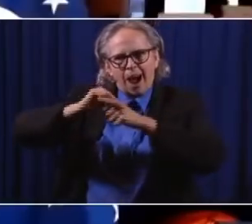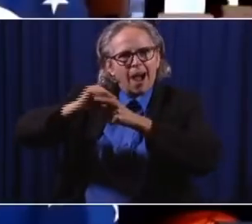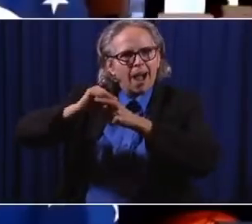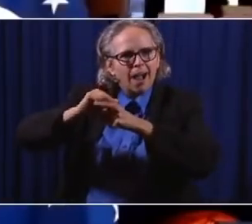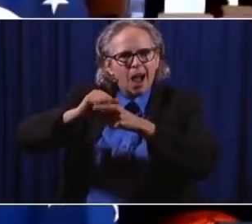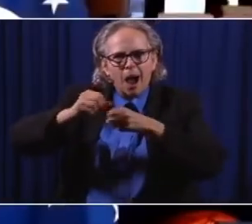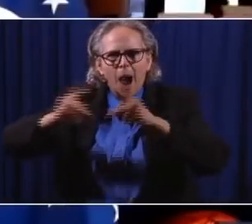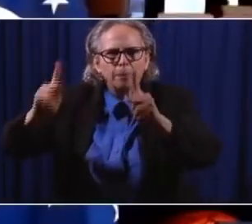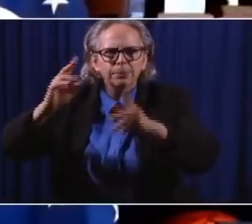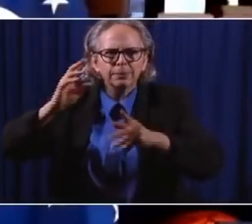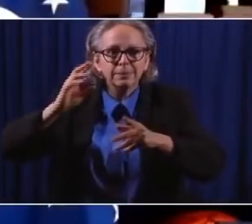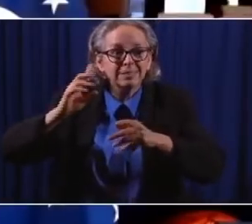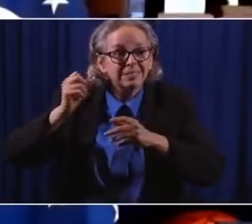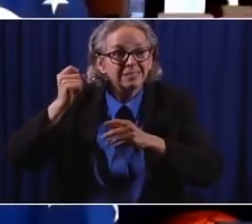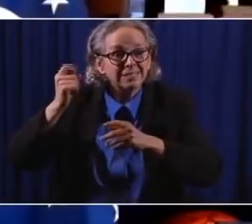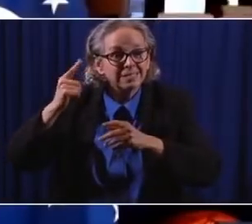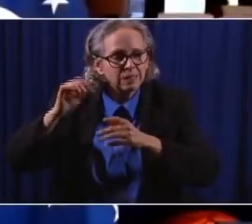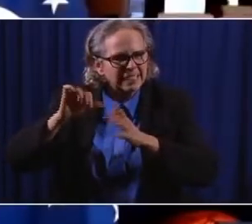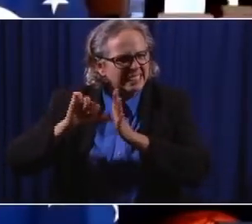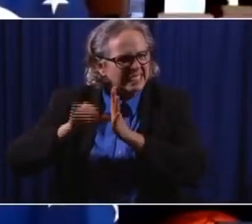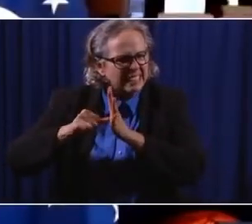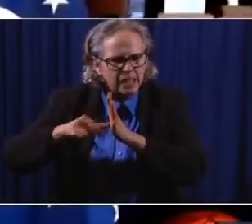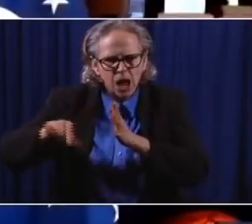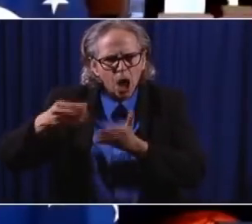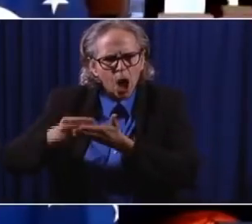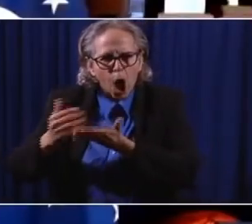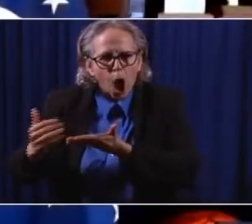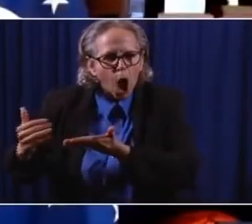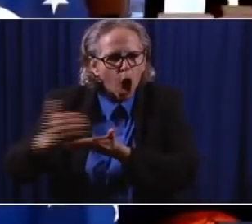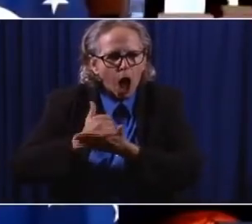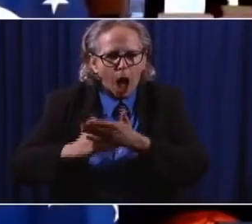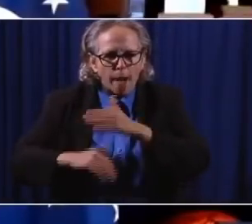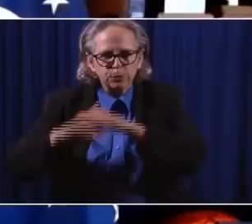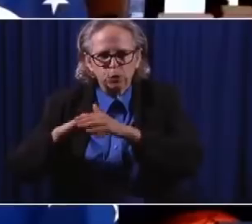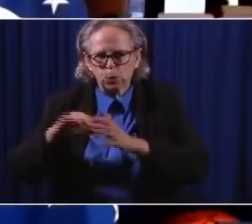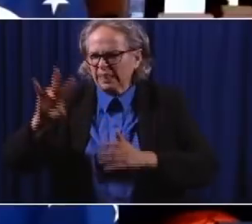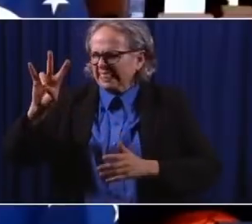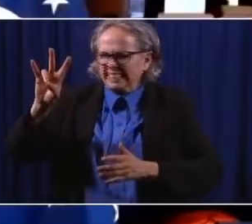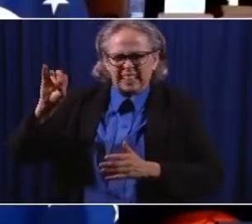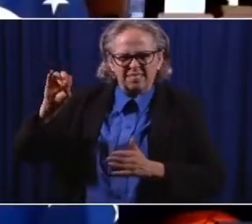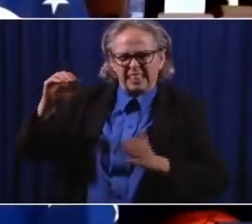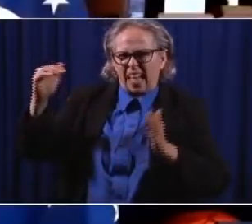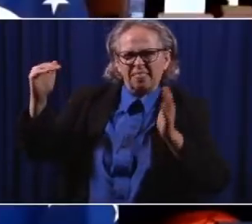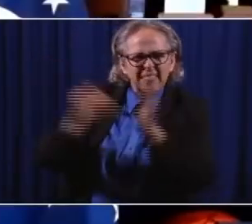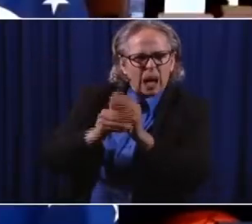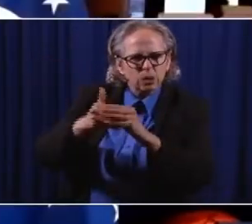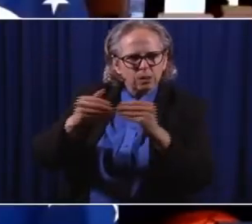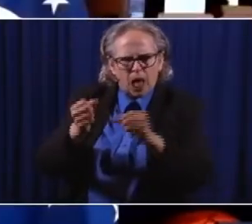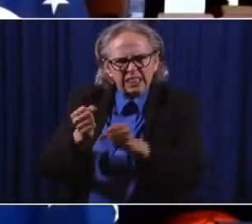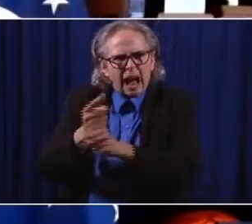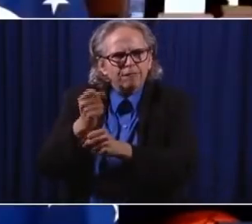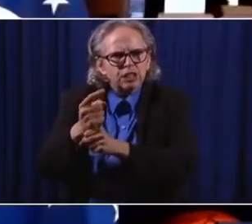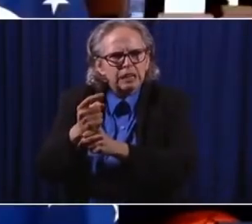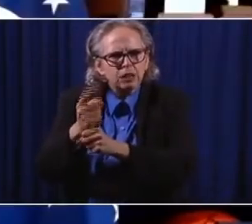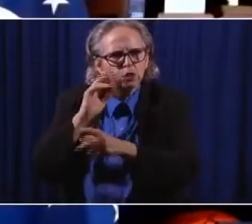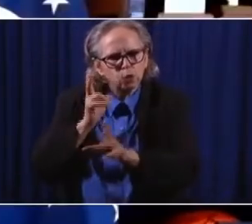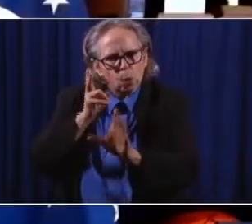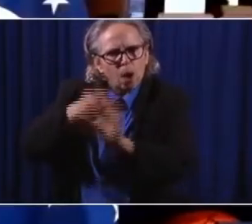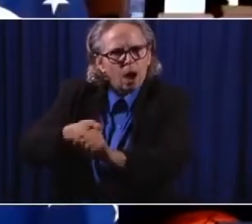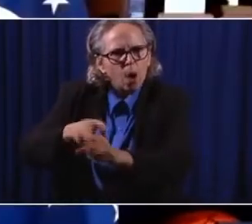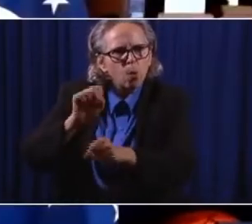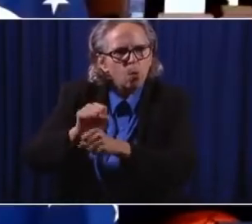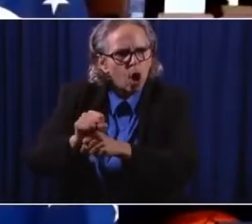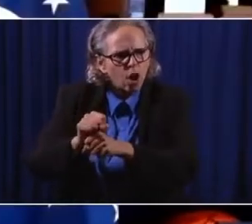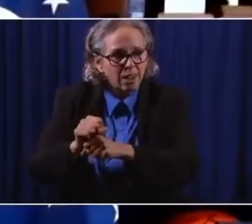as $70,000 a year, or earn on average $70,000 a year. We have 590